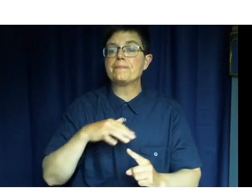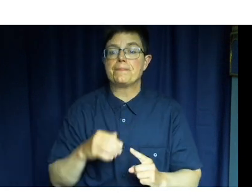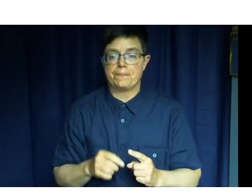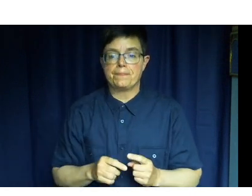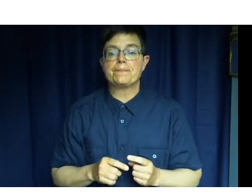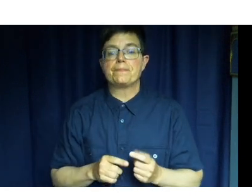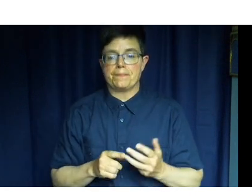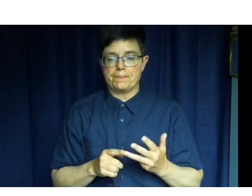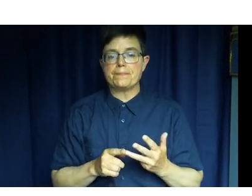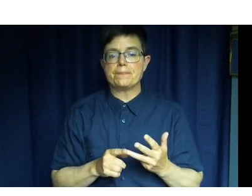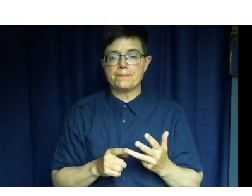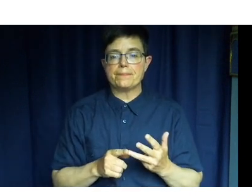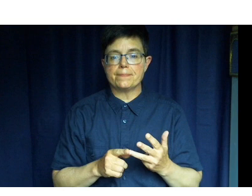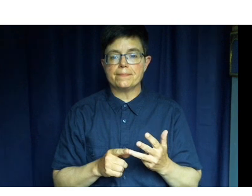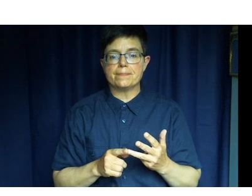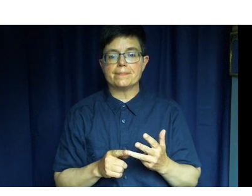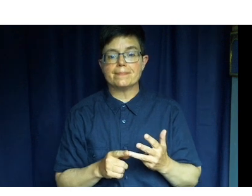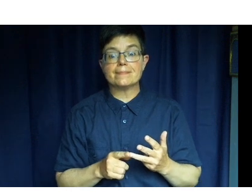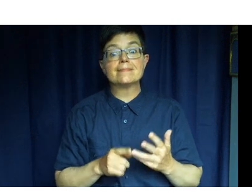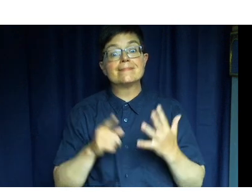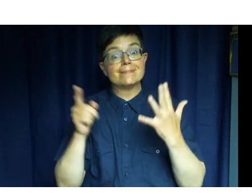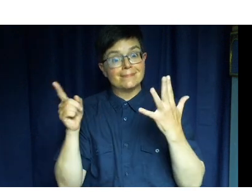influence your functioning?